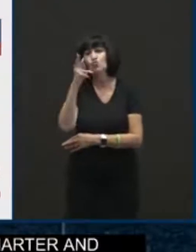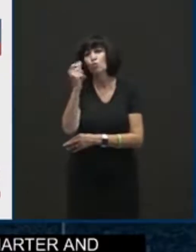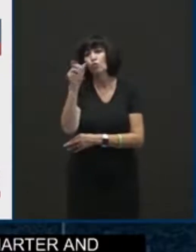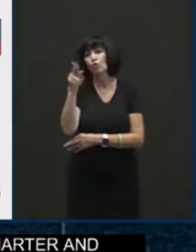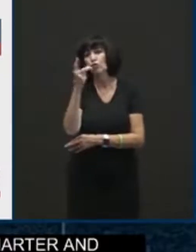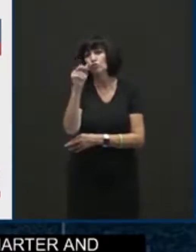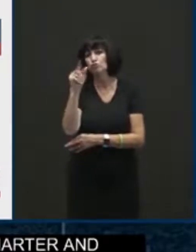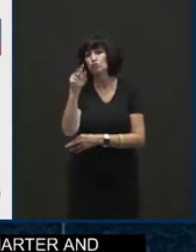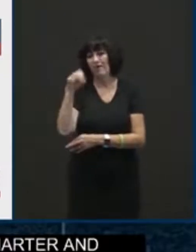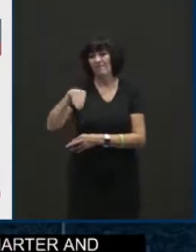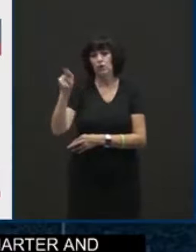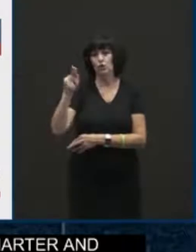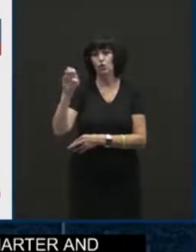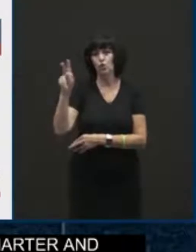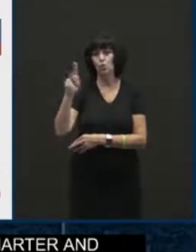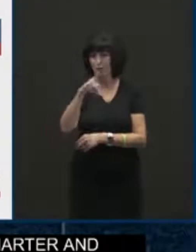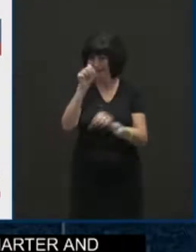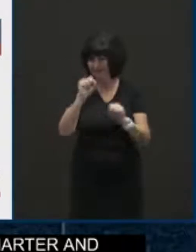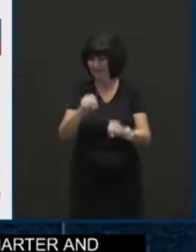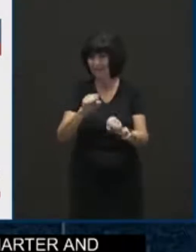these can be signed up at the